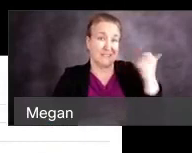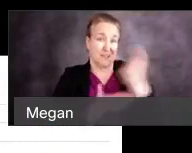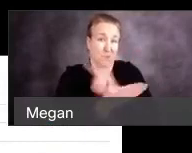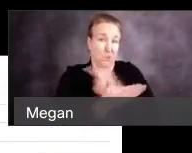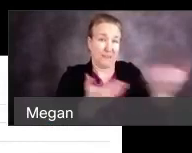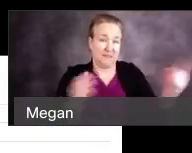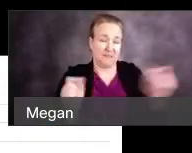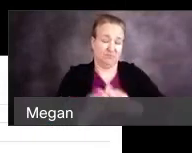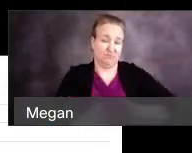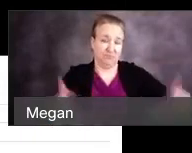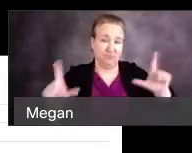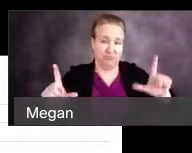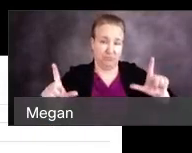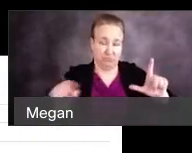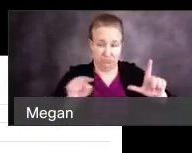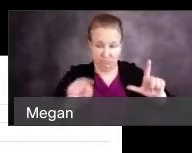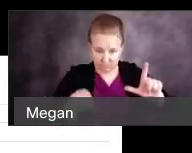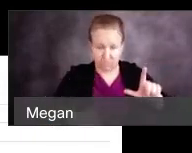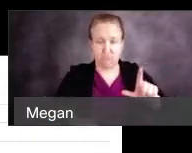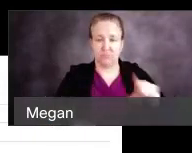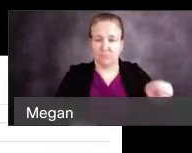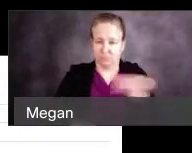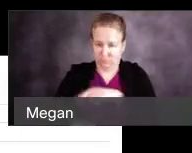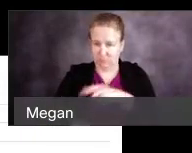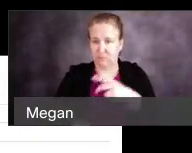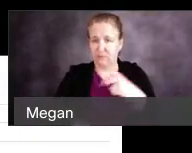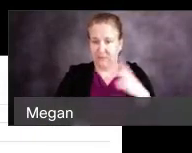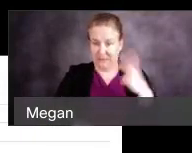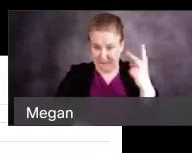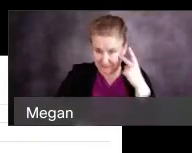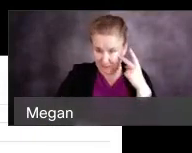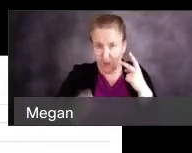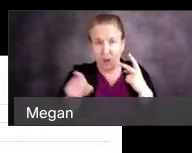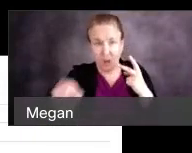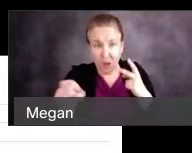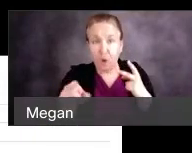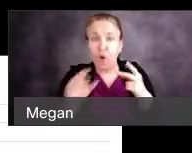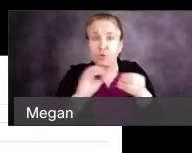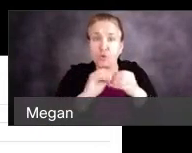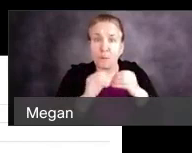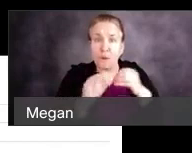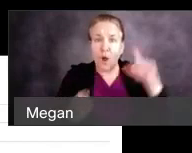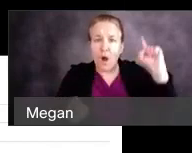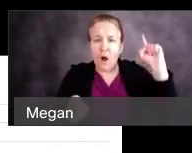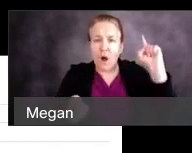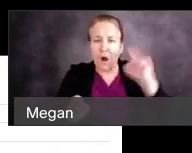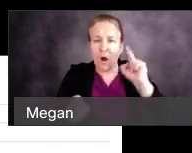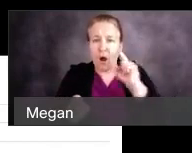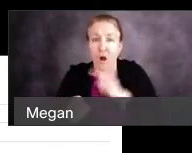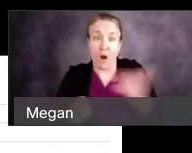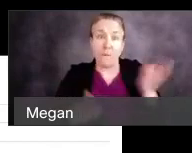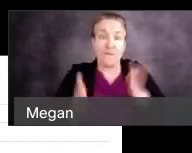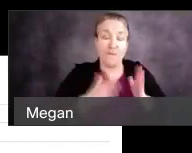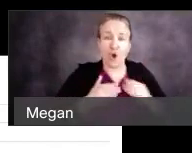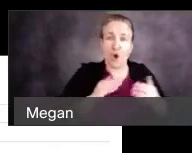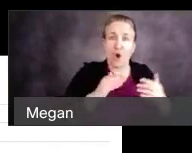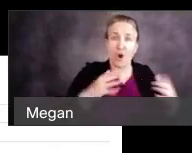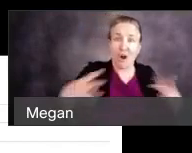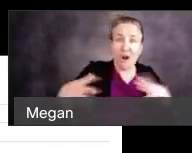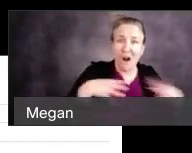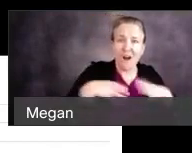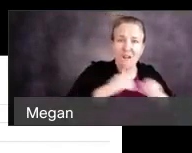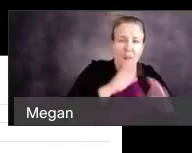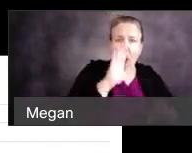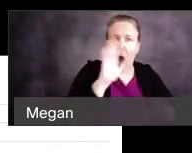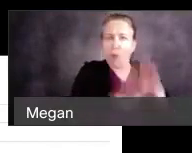so. And you can see that we are finally starting to really come down from those holiday surges. It's great to